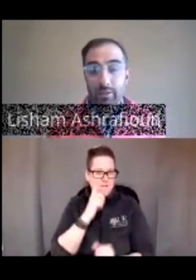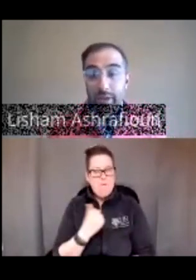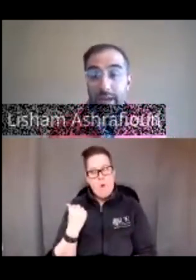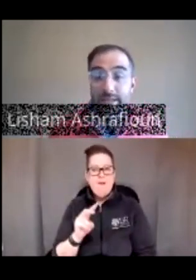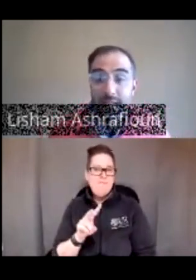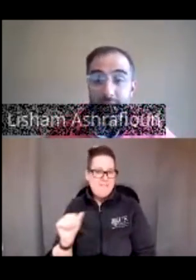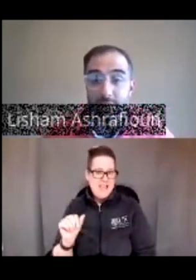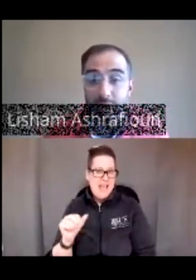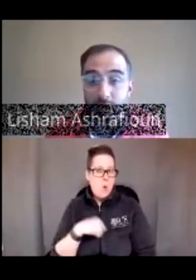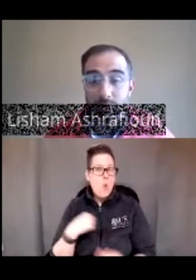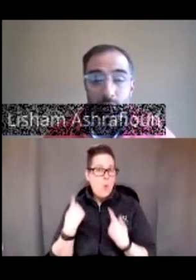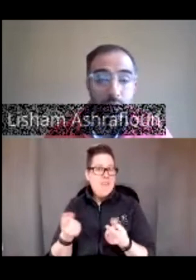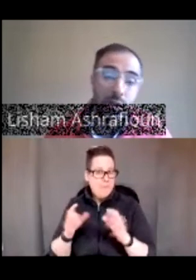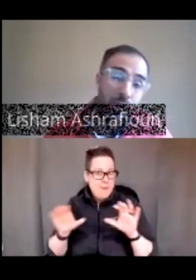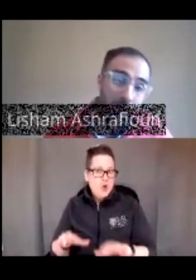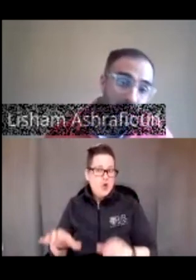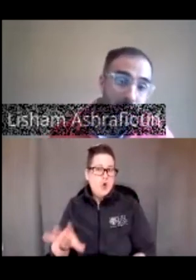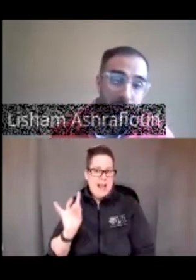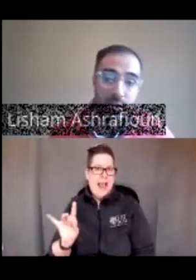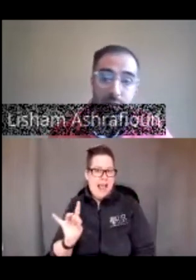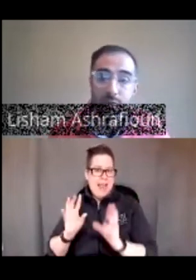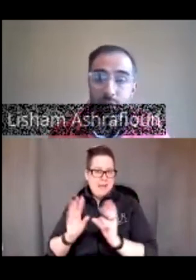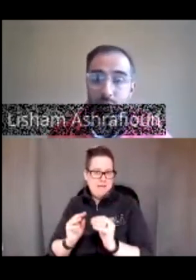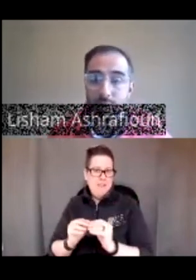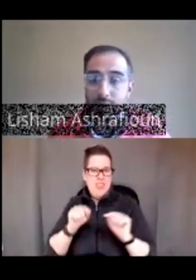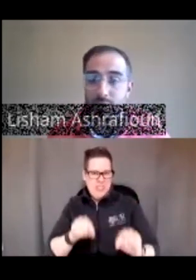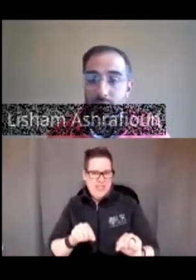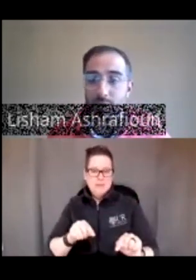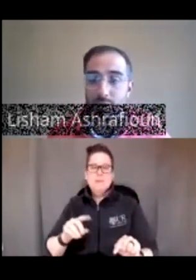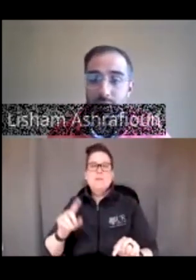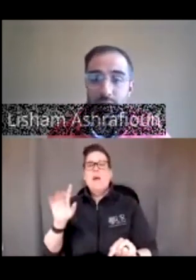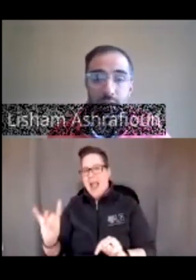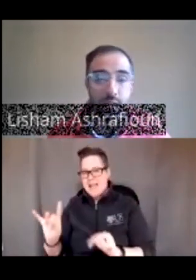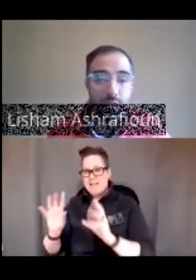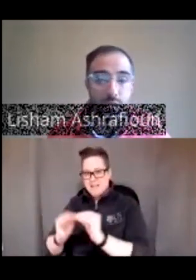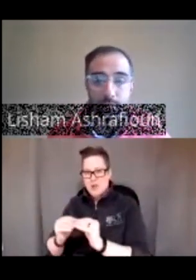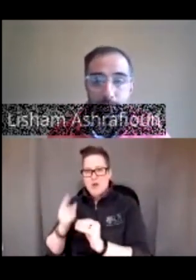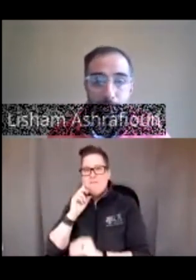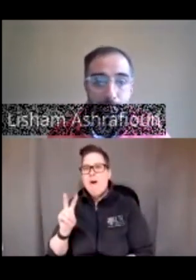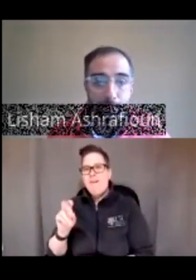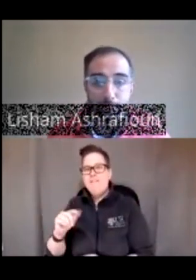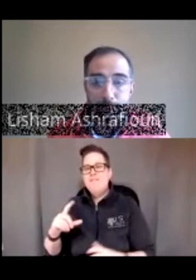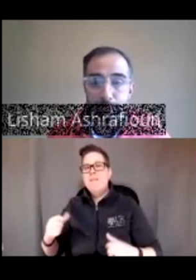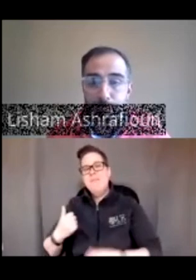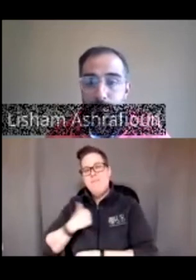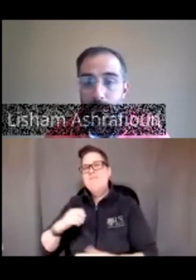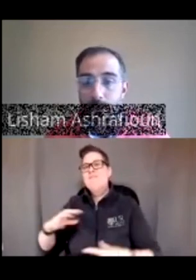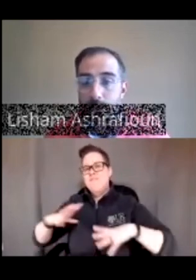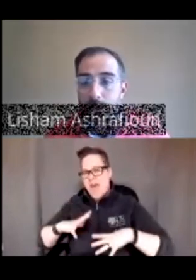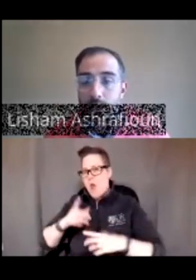been delivering it as an 8 intervention for another study for veterans reporting suicidal ideation.